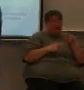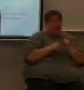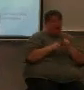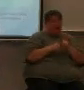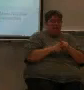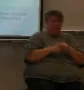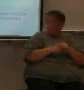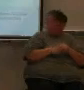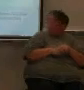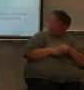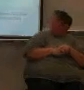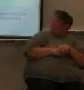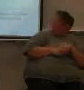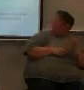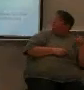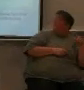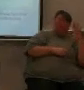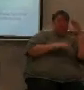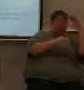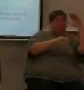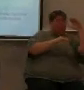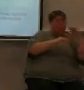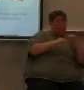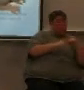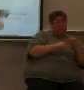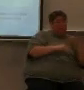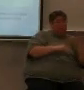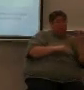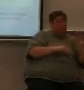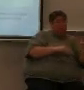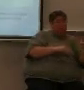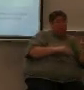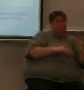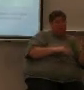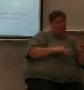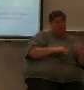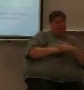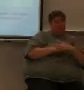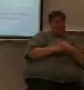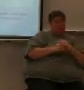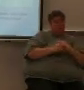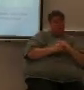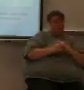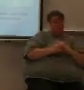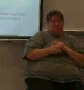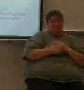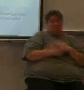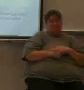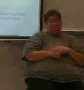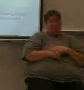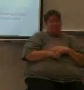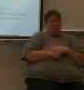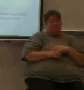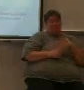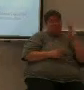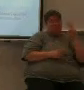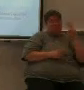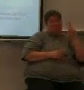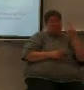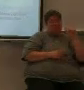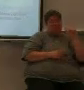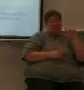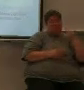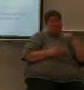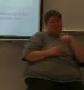1950, the pH dropped down to about 4.5. Remember, that's a 10 to 100-fold difference in acidities.